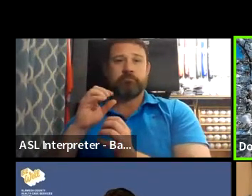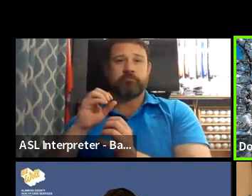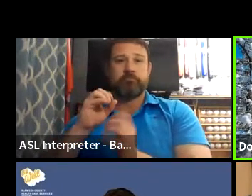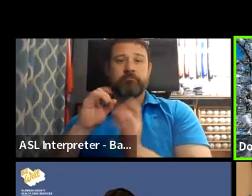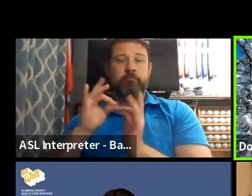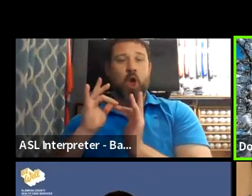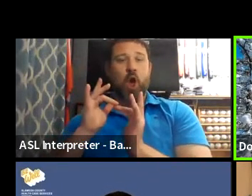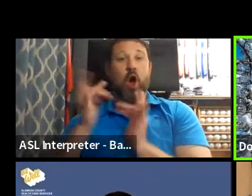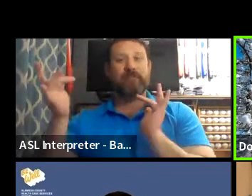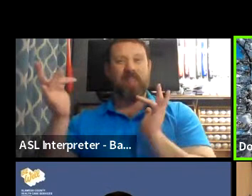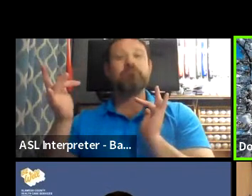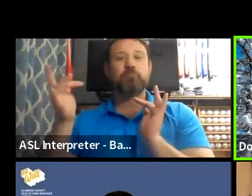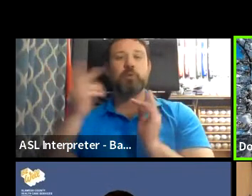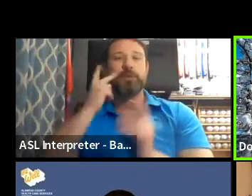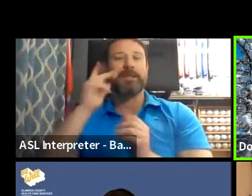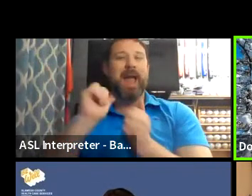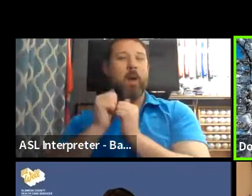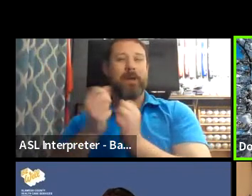we can partner on that.